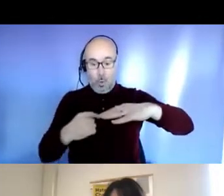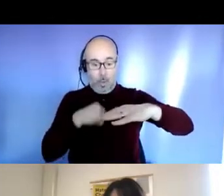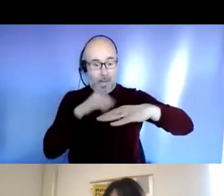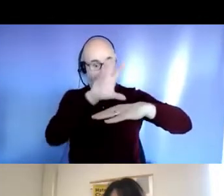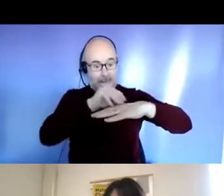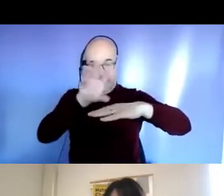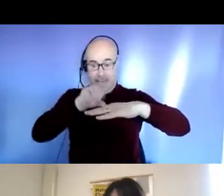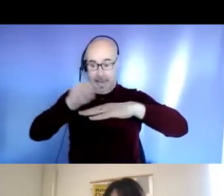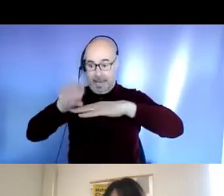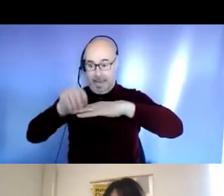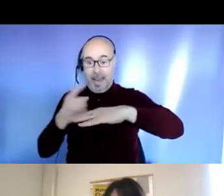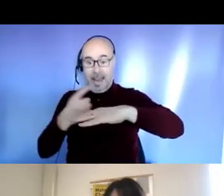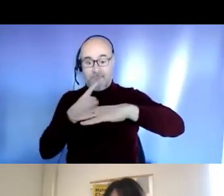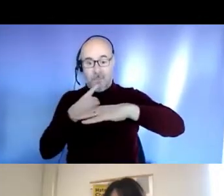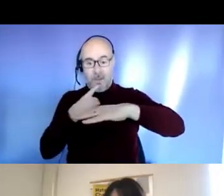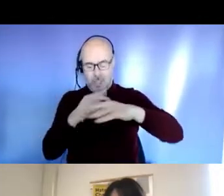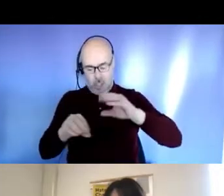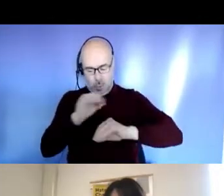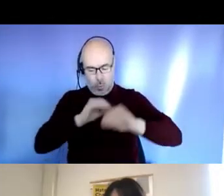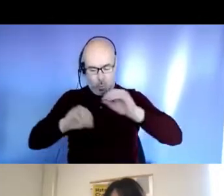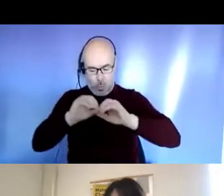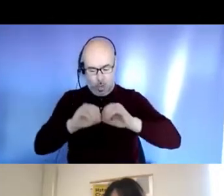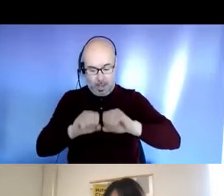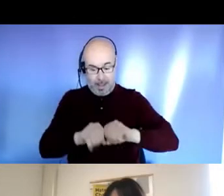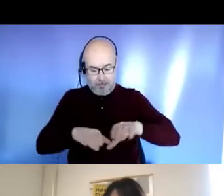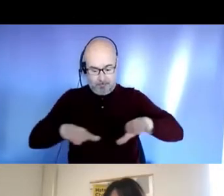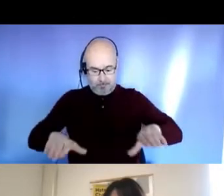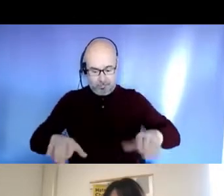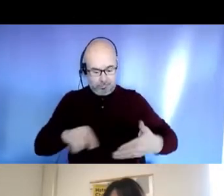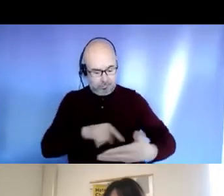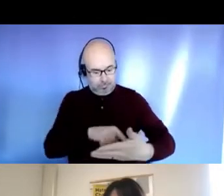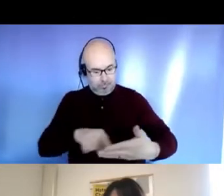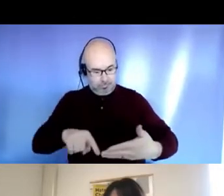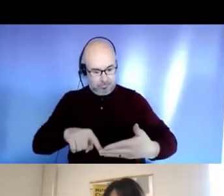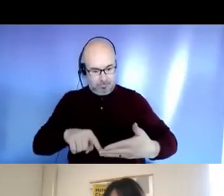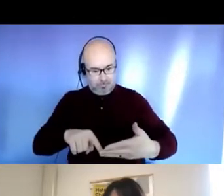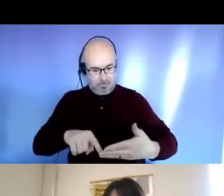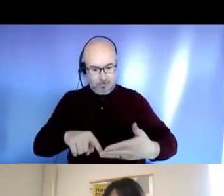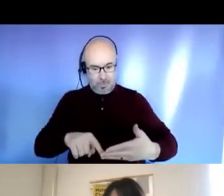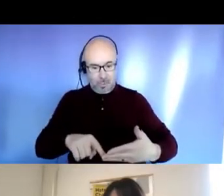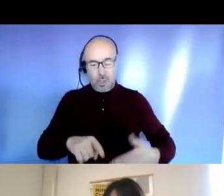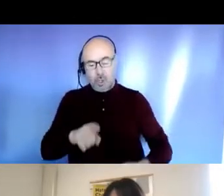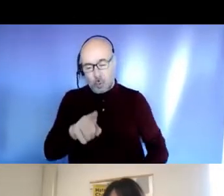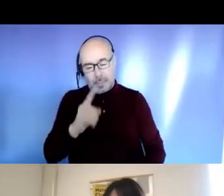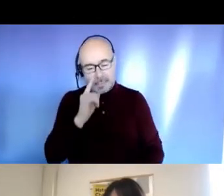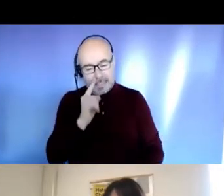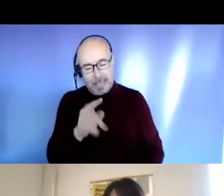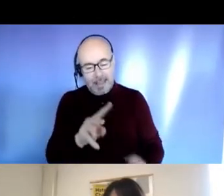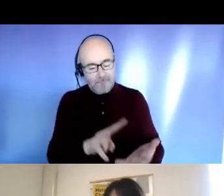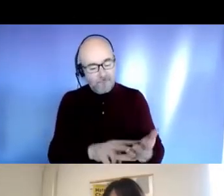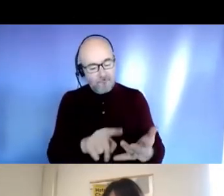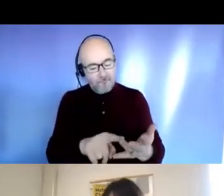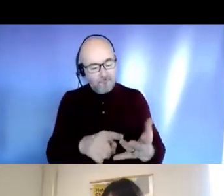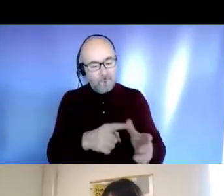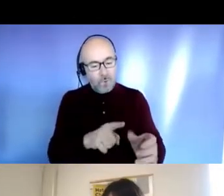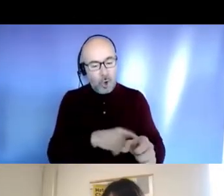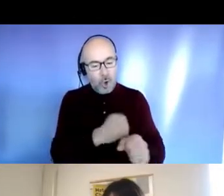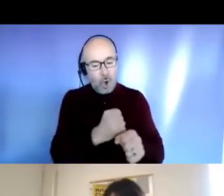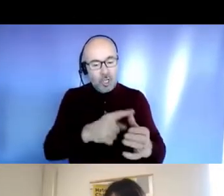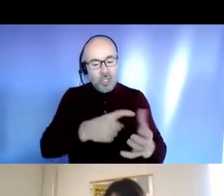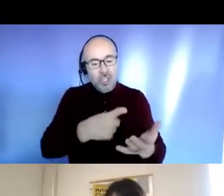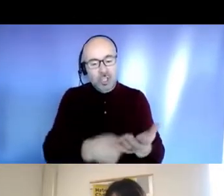taking, as the name would suggest, Voyager, AR, is an augmented